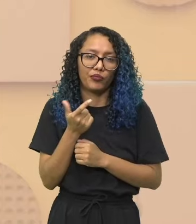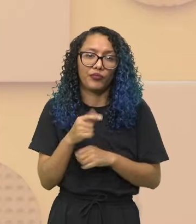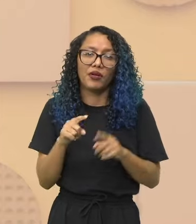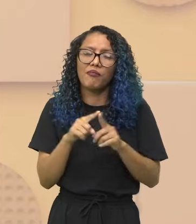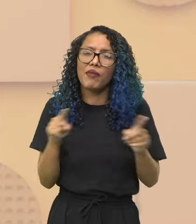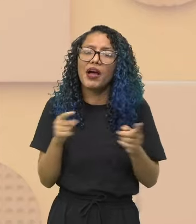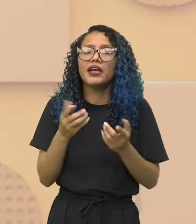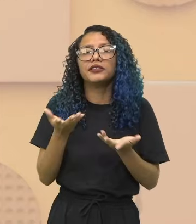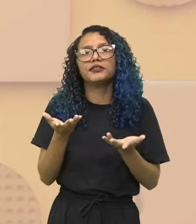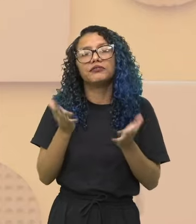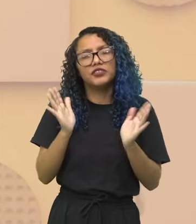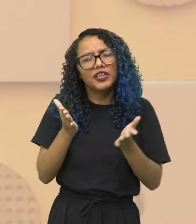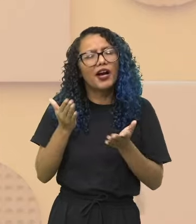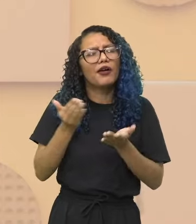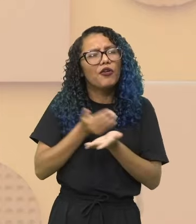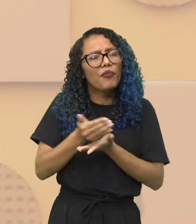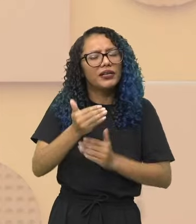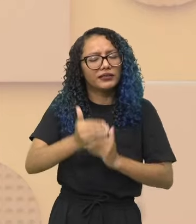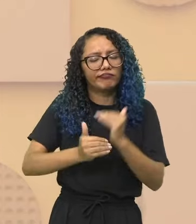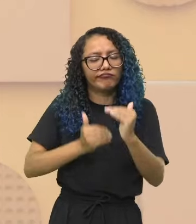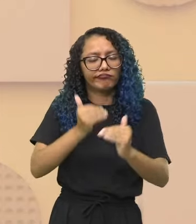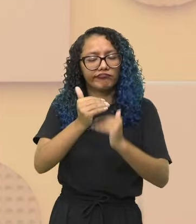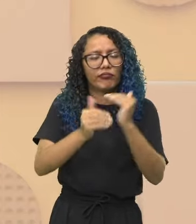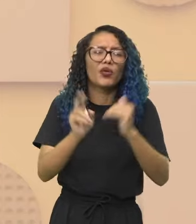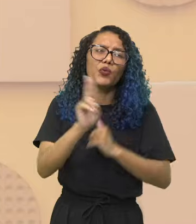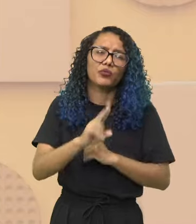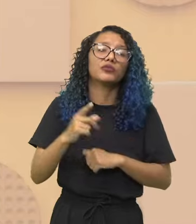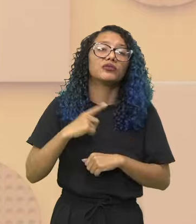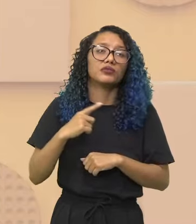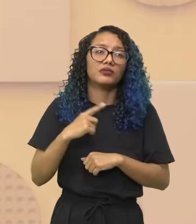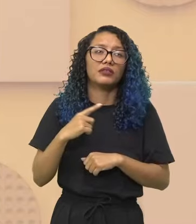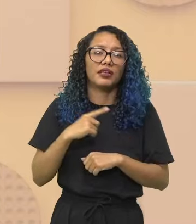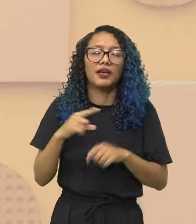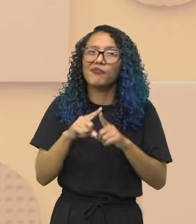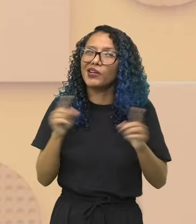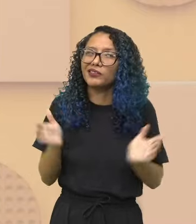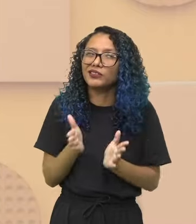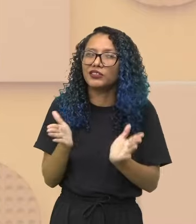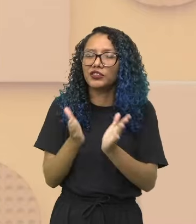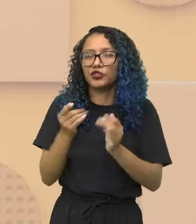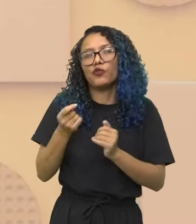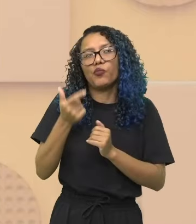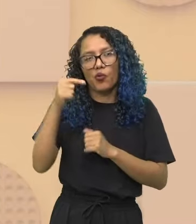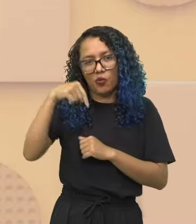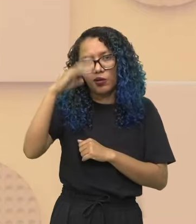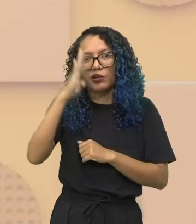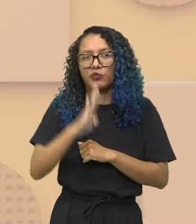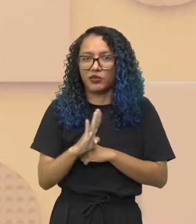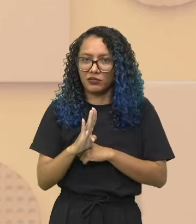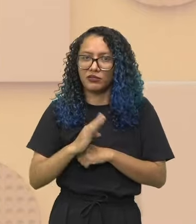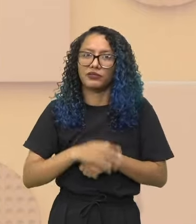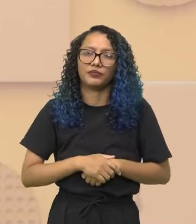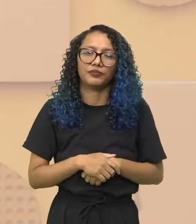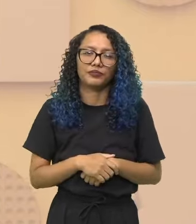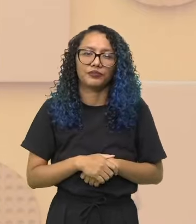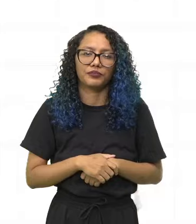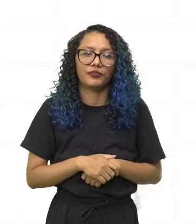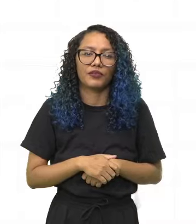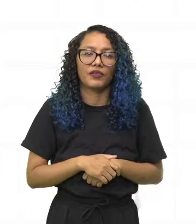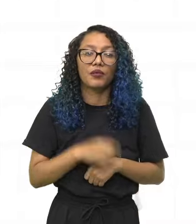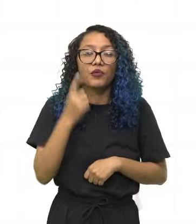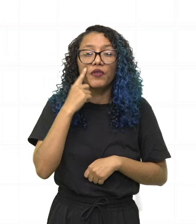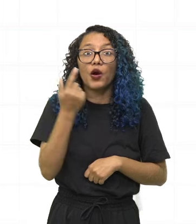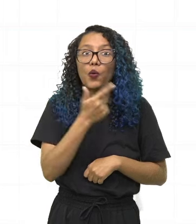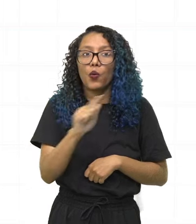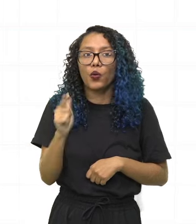better distribution and use of this energy fonte de energia no território brasileiro. Vamos observar mais um